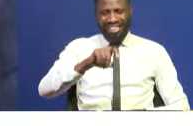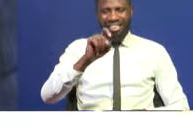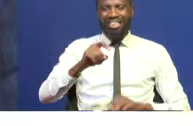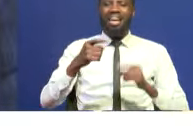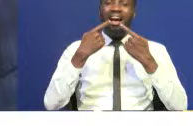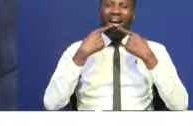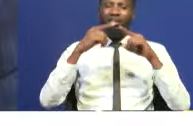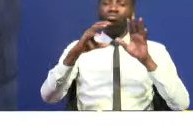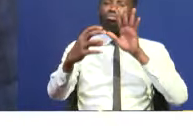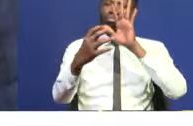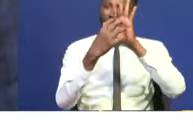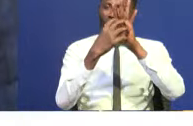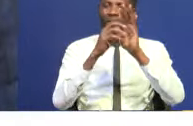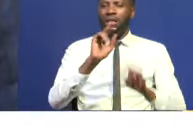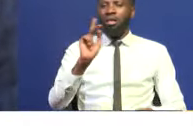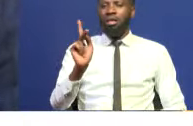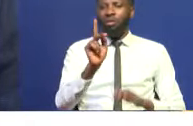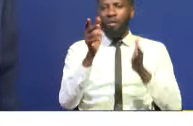we disarm